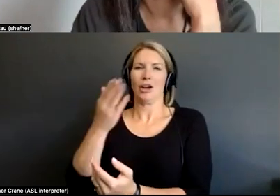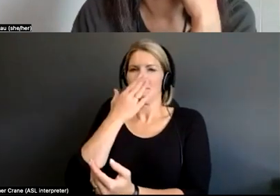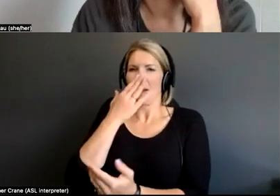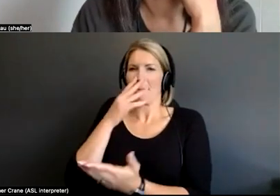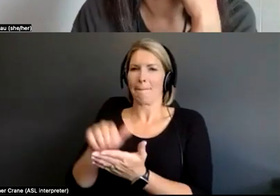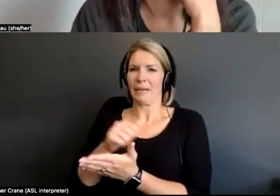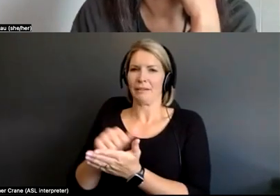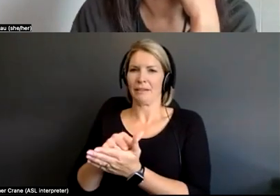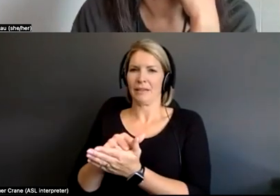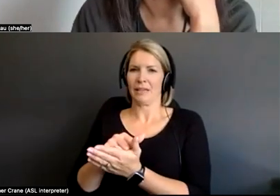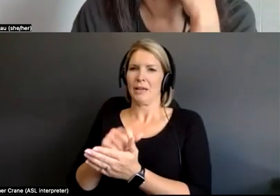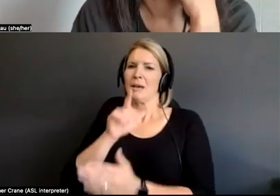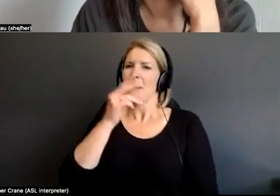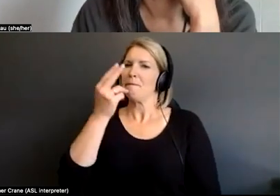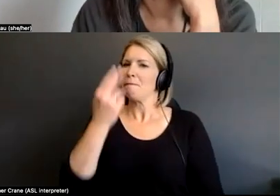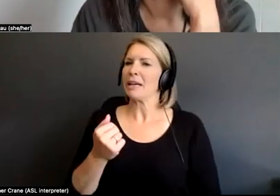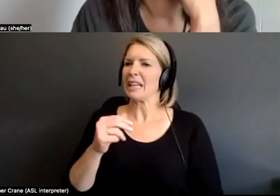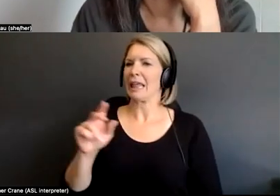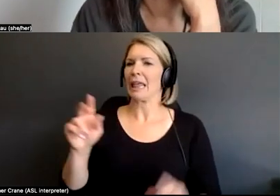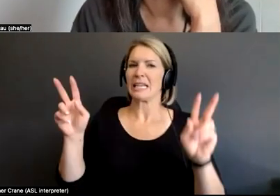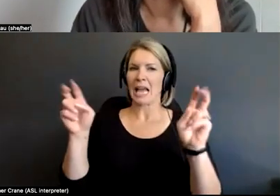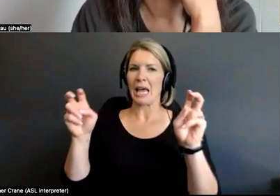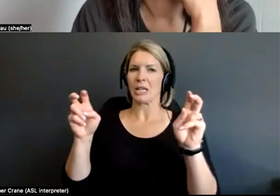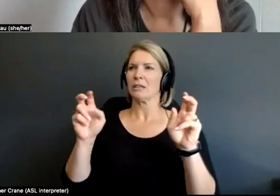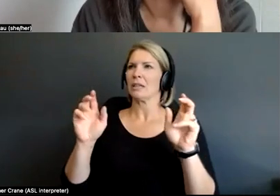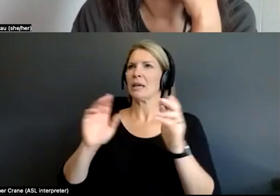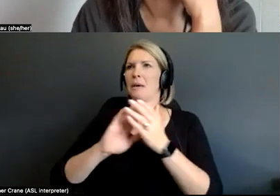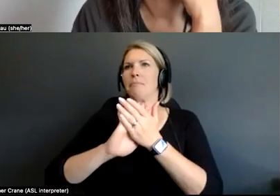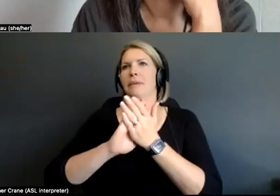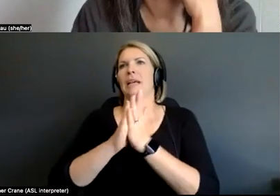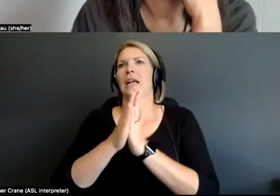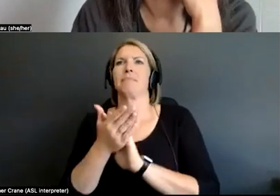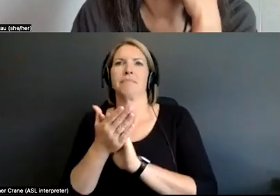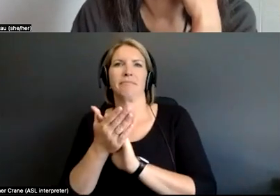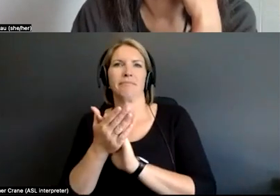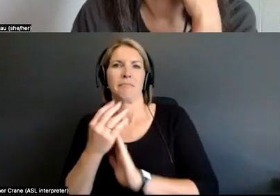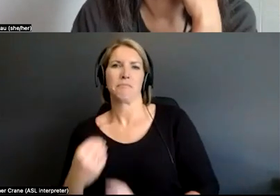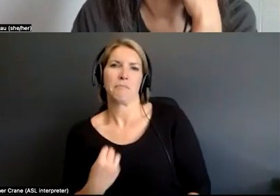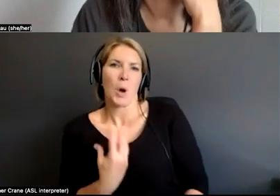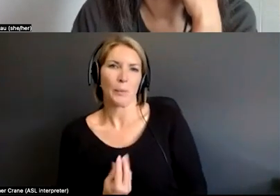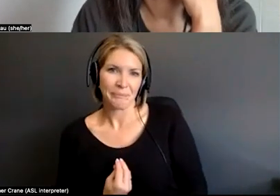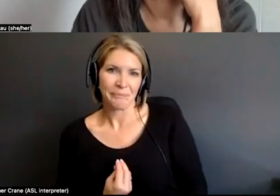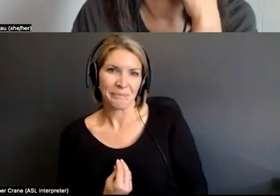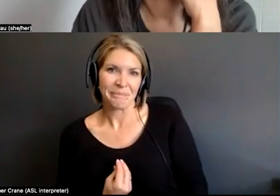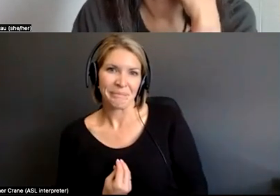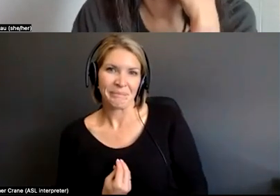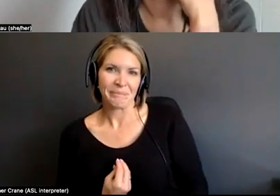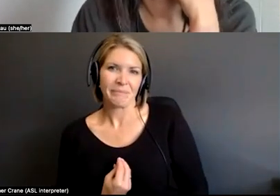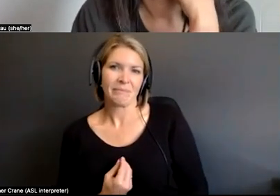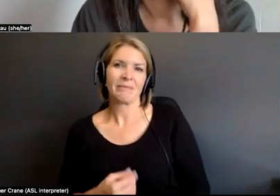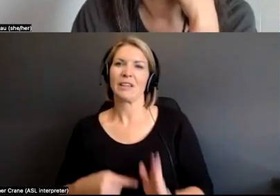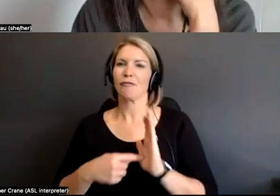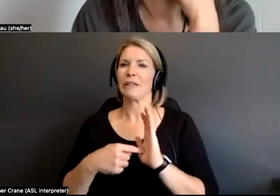brief poem, whether it's, you know, Ingrid slashing head from maiden, or dancing down to